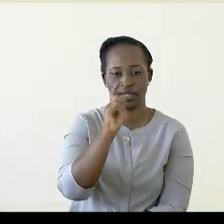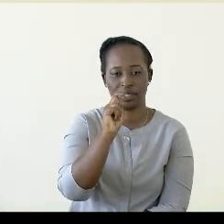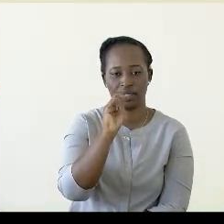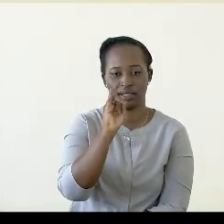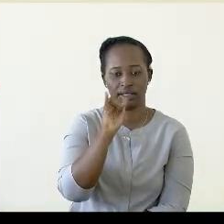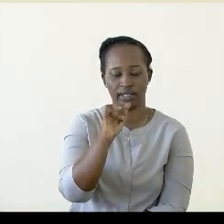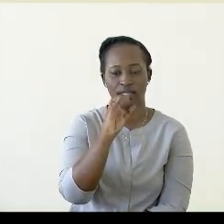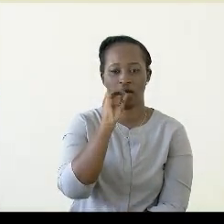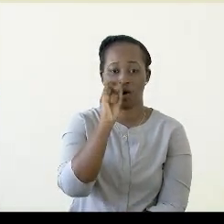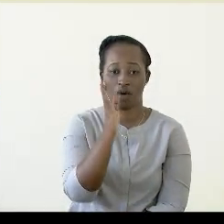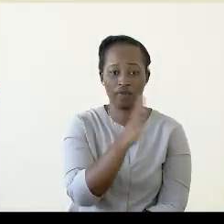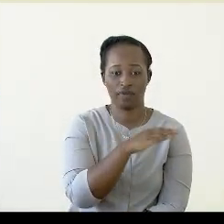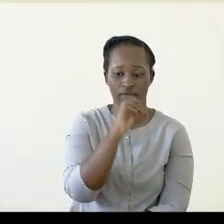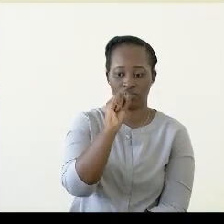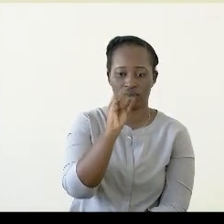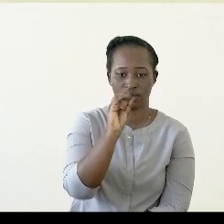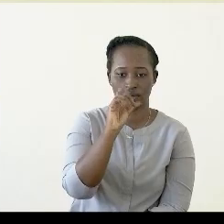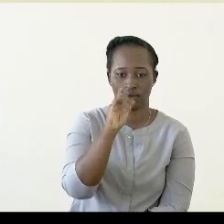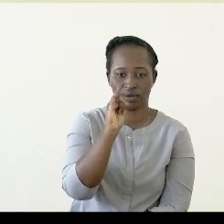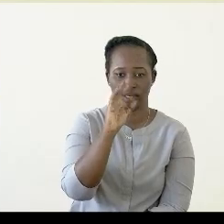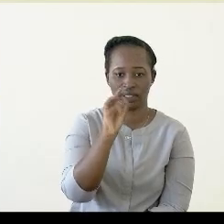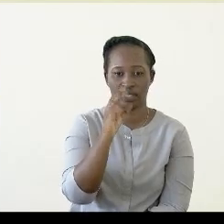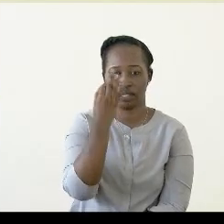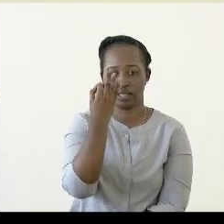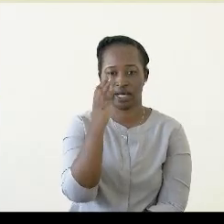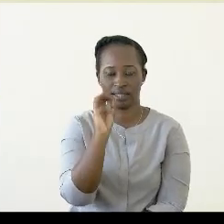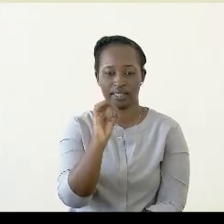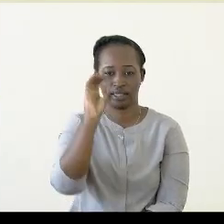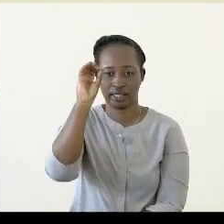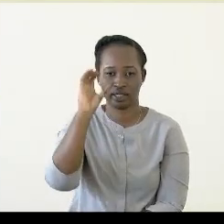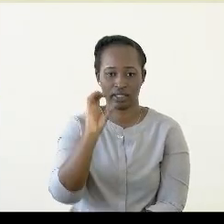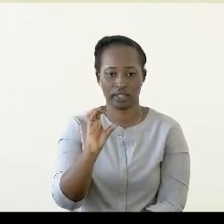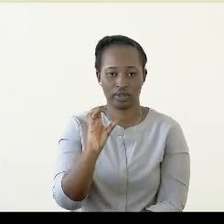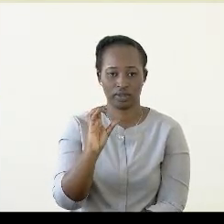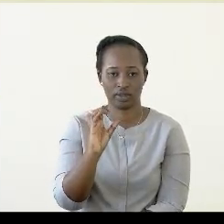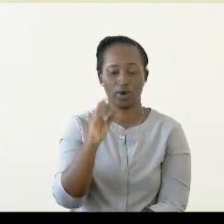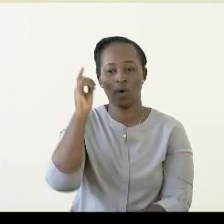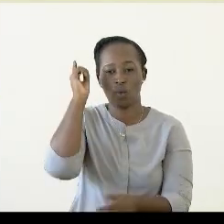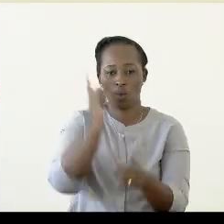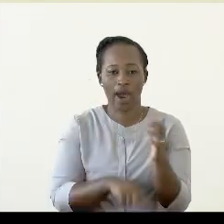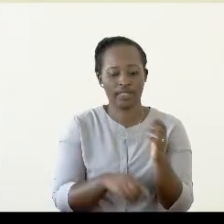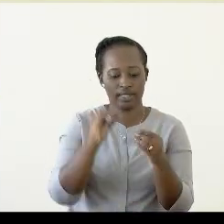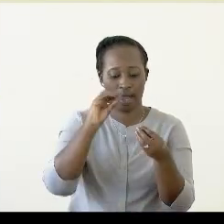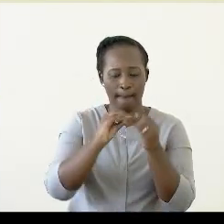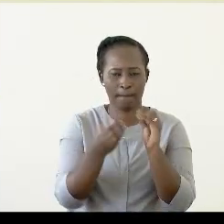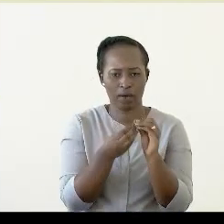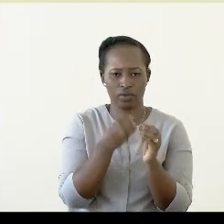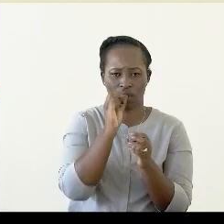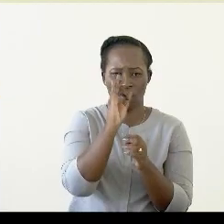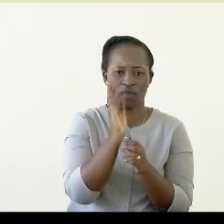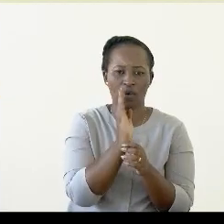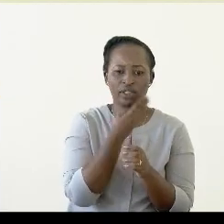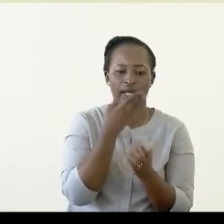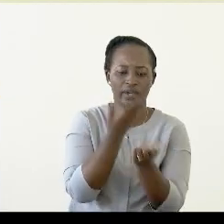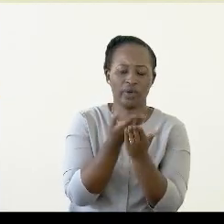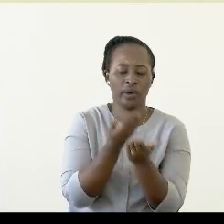30 Celsius degrees is 20. What amount of water is required to make a